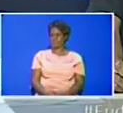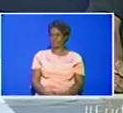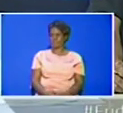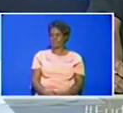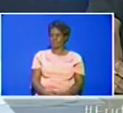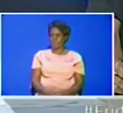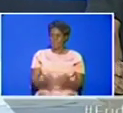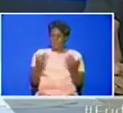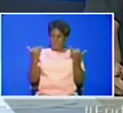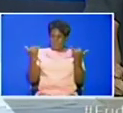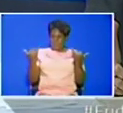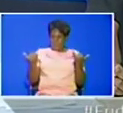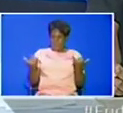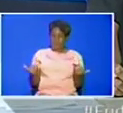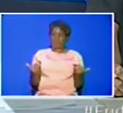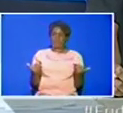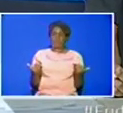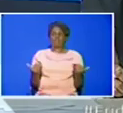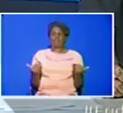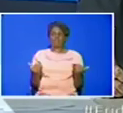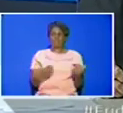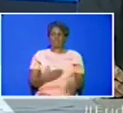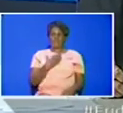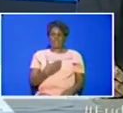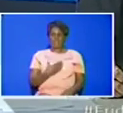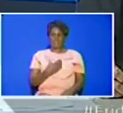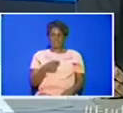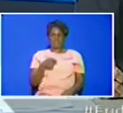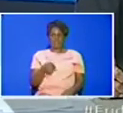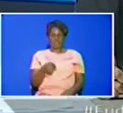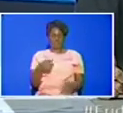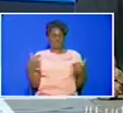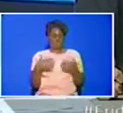All right, so I just have to, my guest, honestly, you've shocked me tonight.